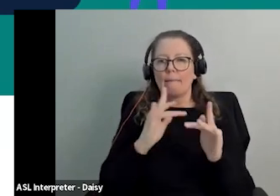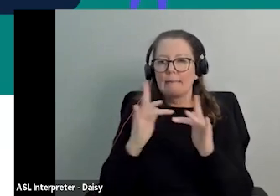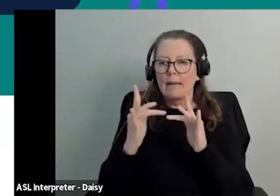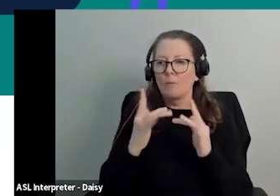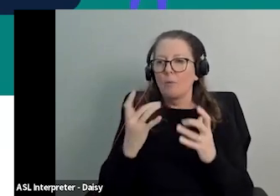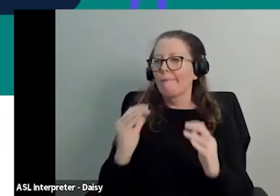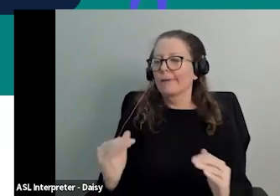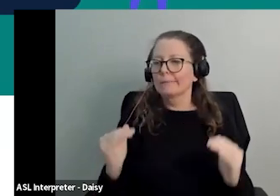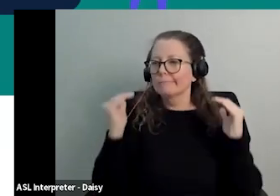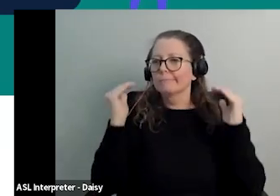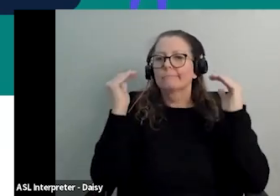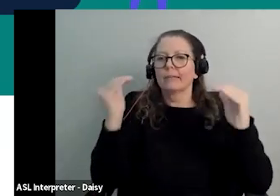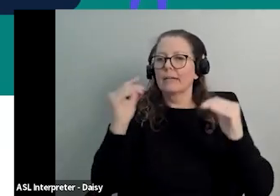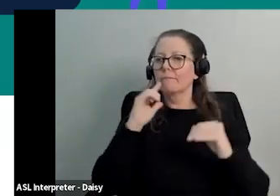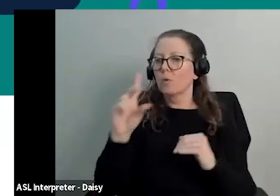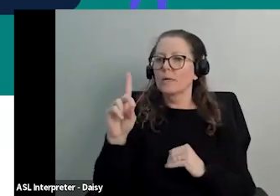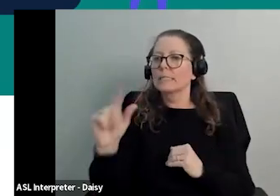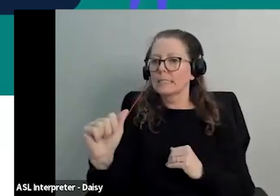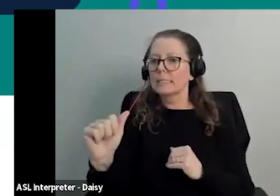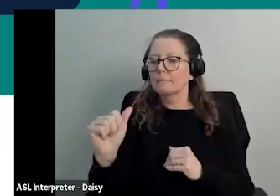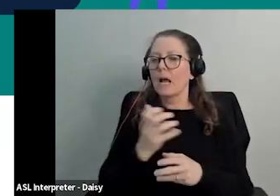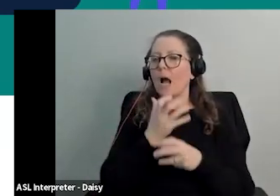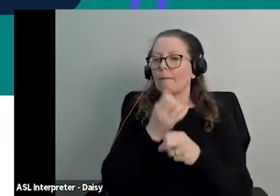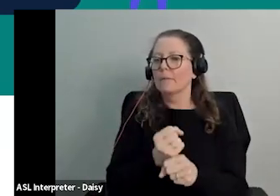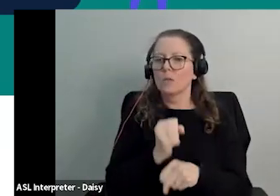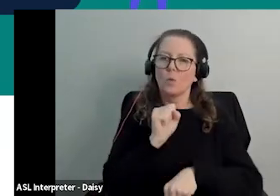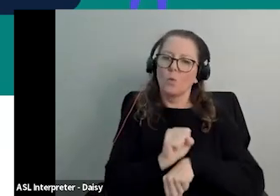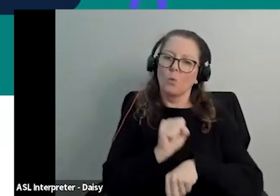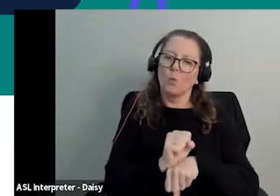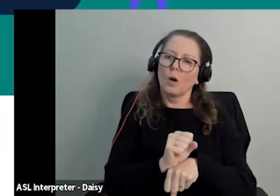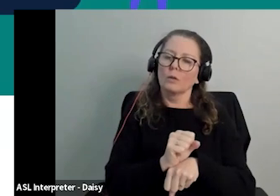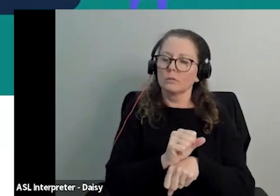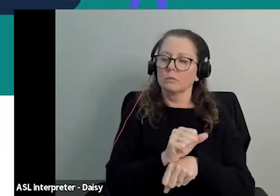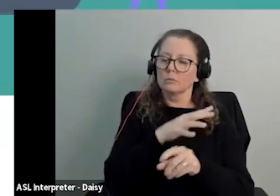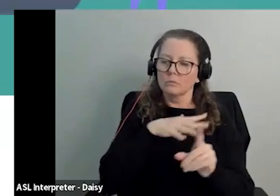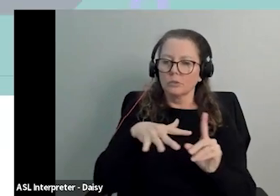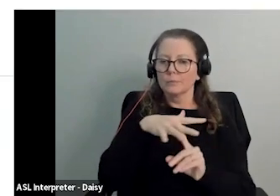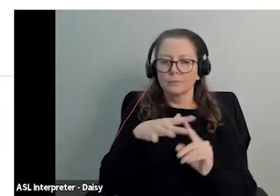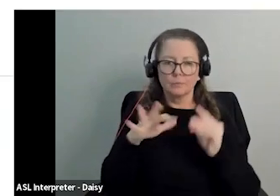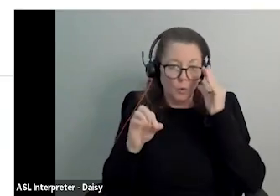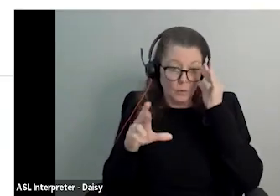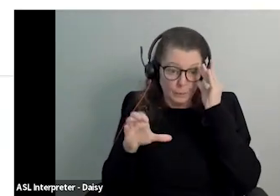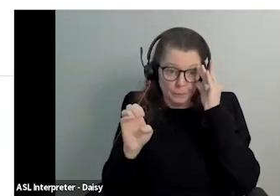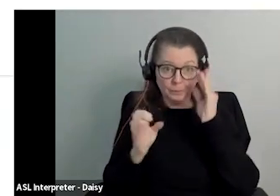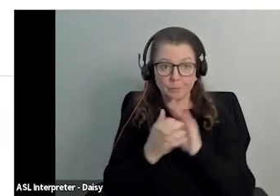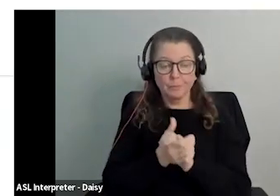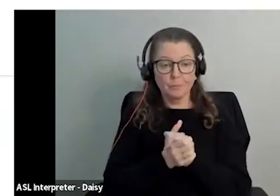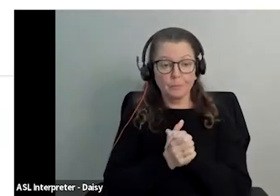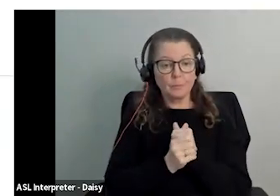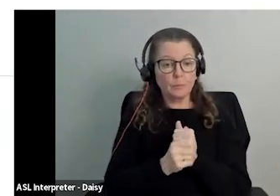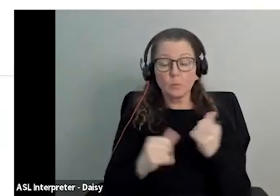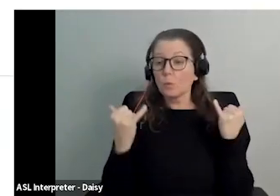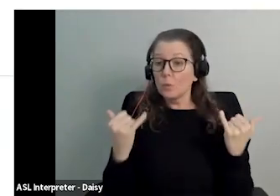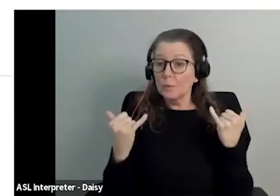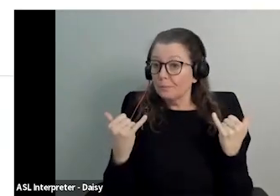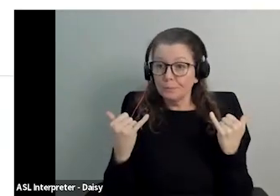to advance a disability confident workforce. So this afternoon, we're going to take a look